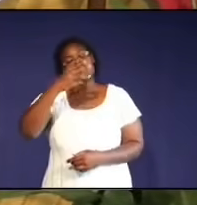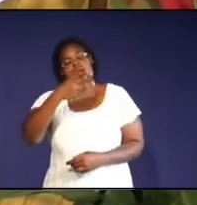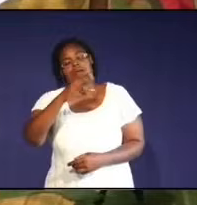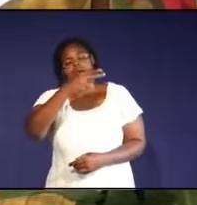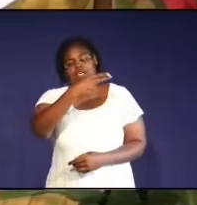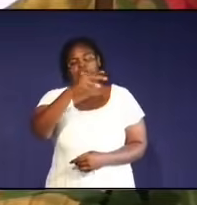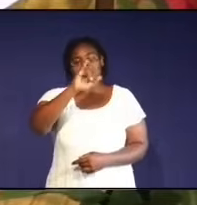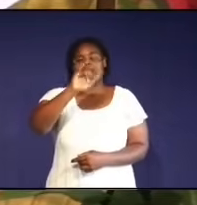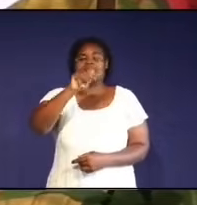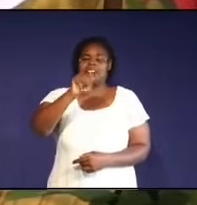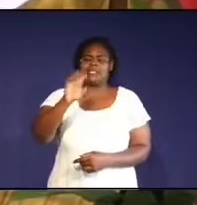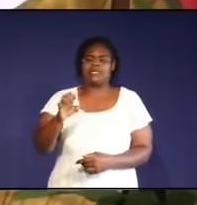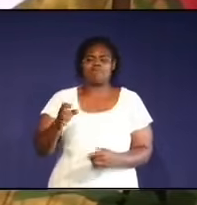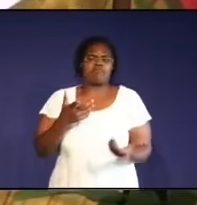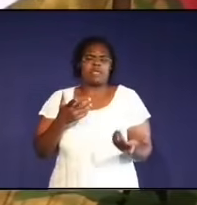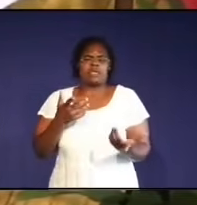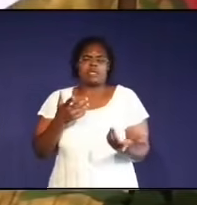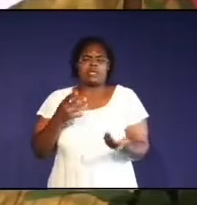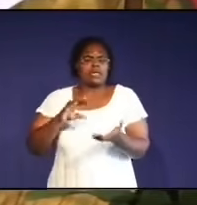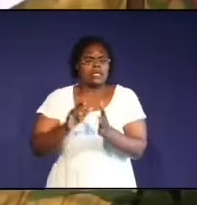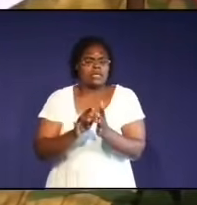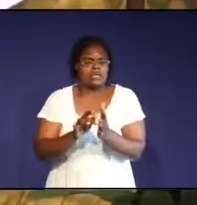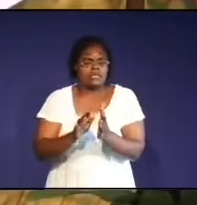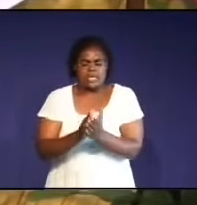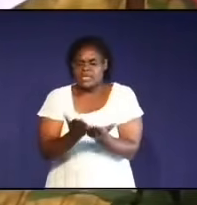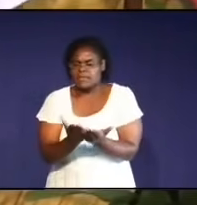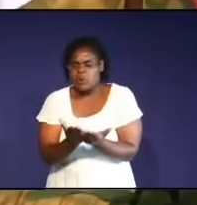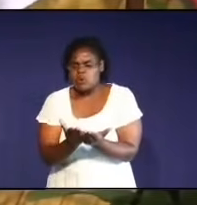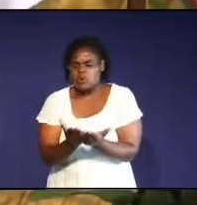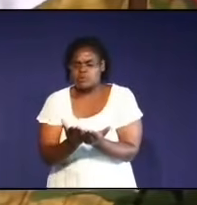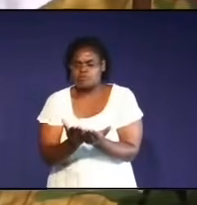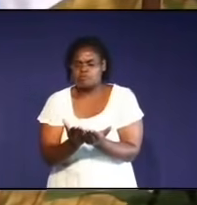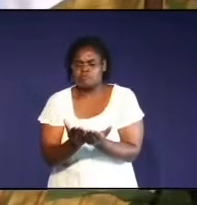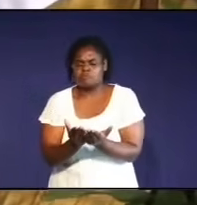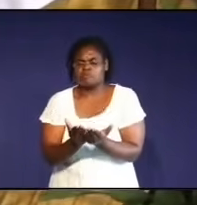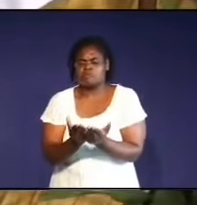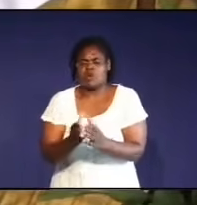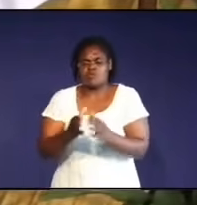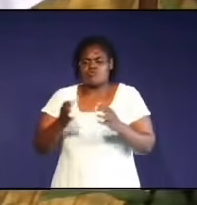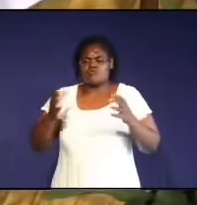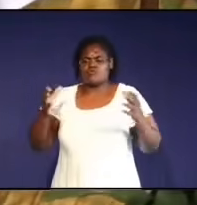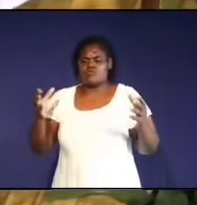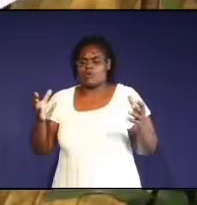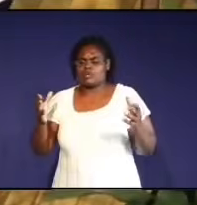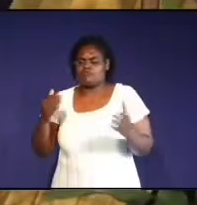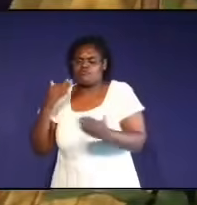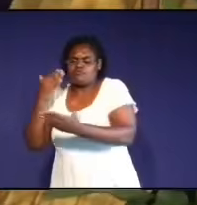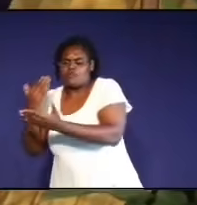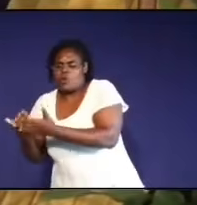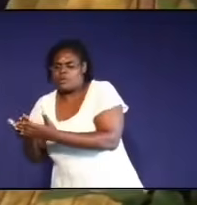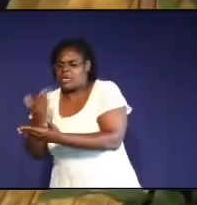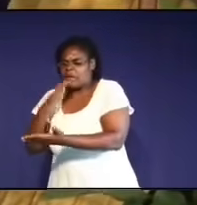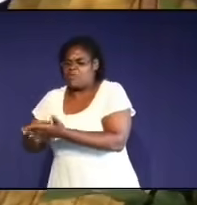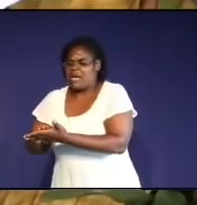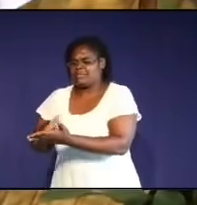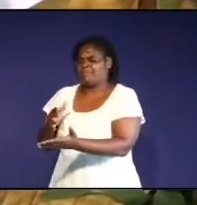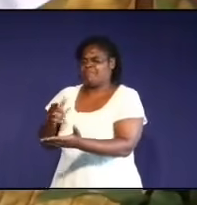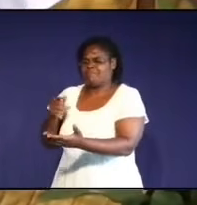in Great Controversy, page 614, as the angels of